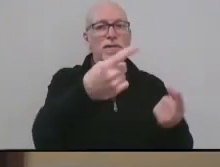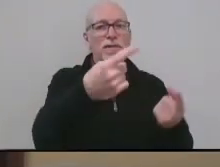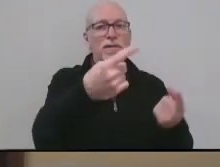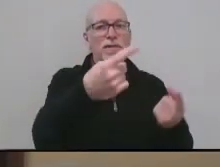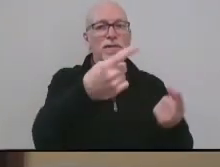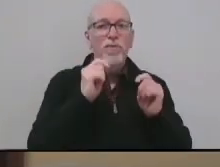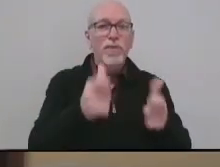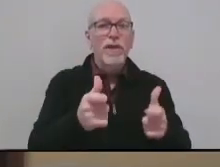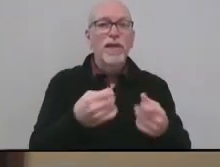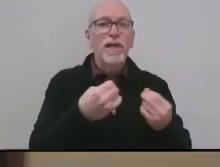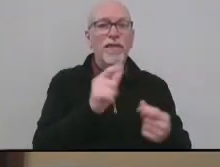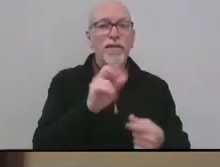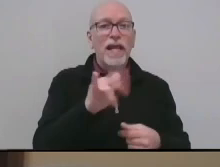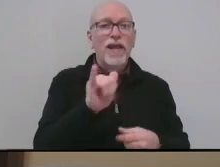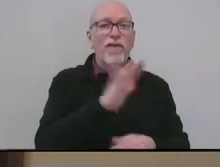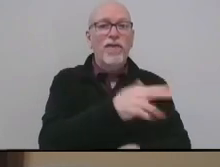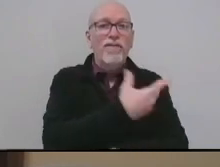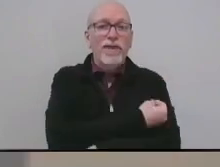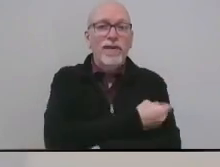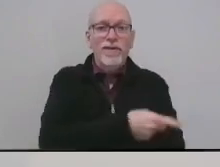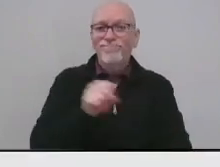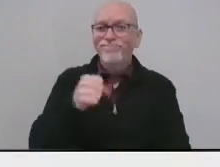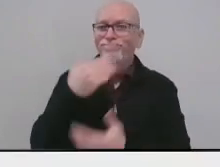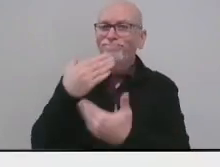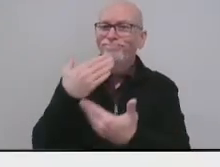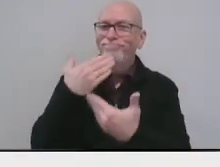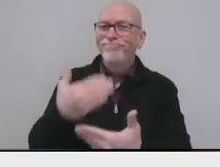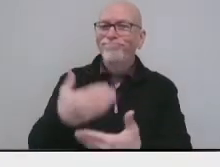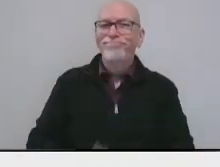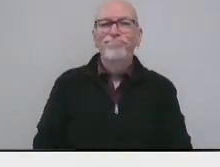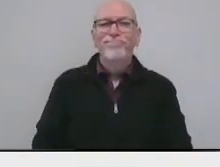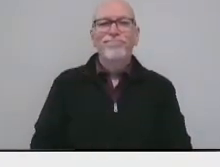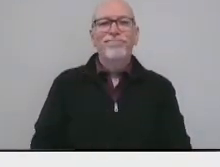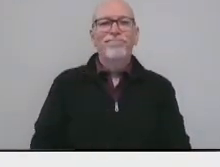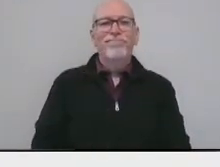his vaccination. Thank you.